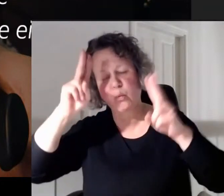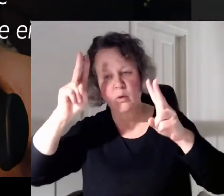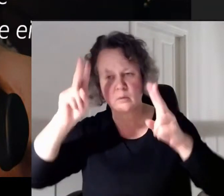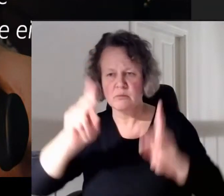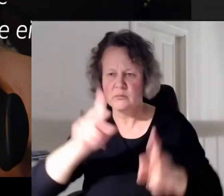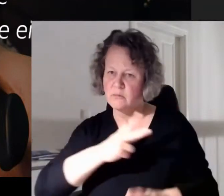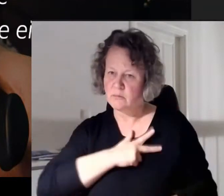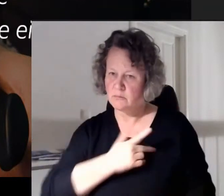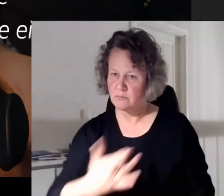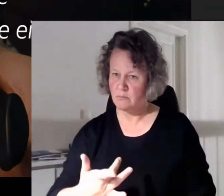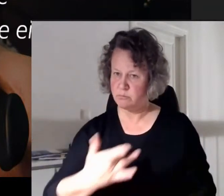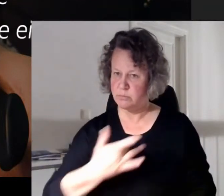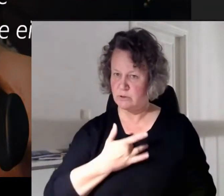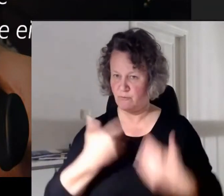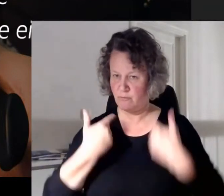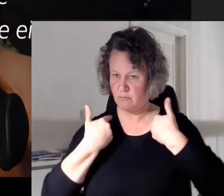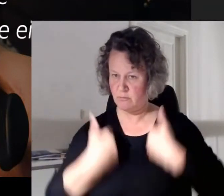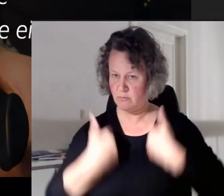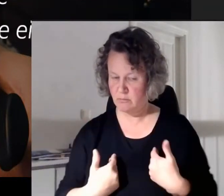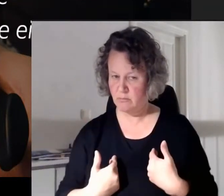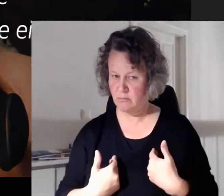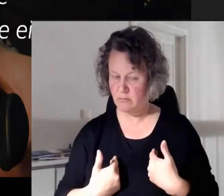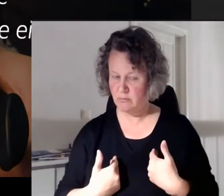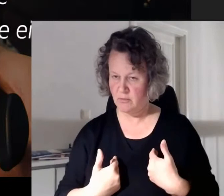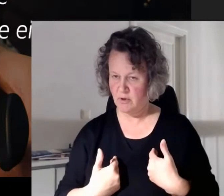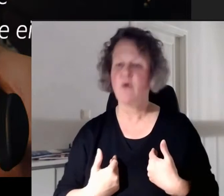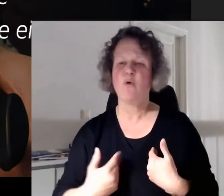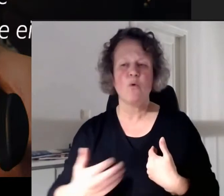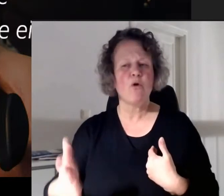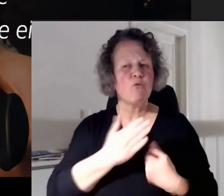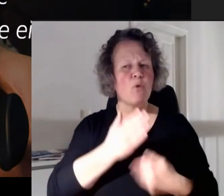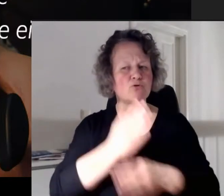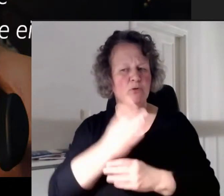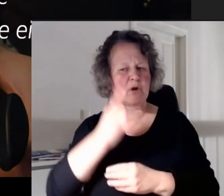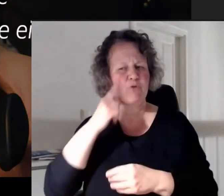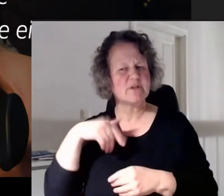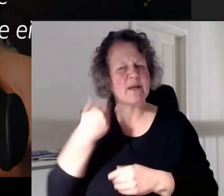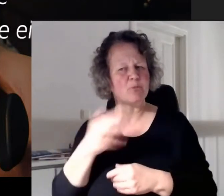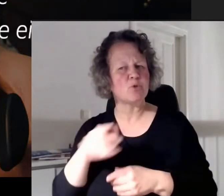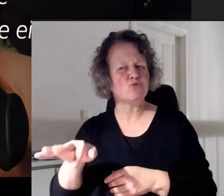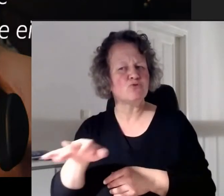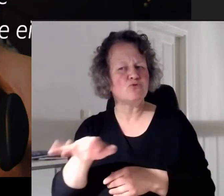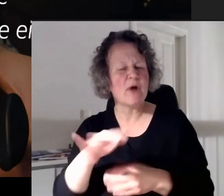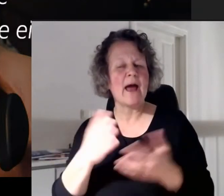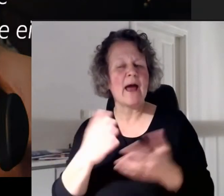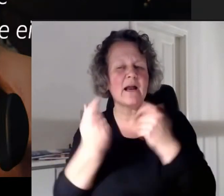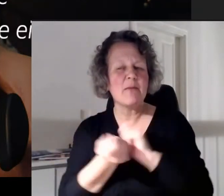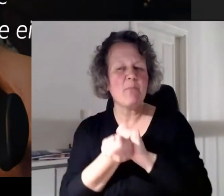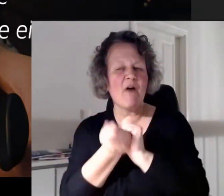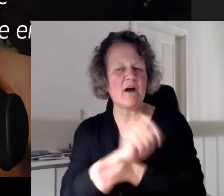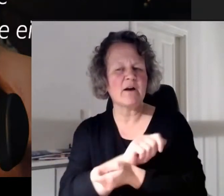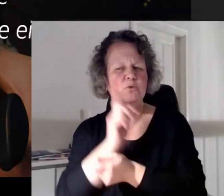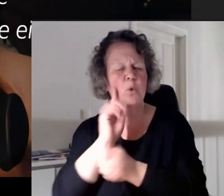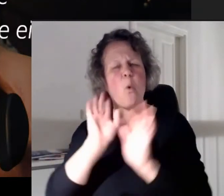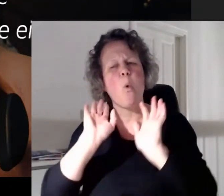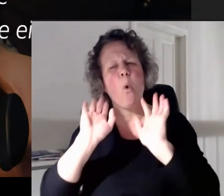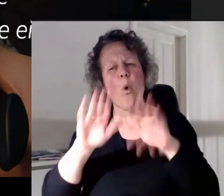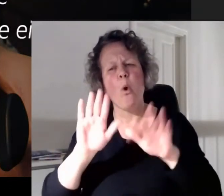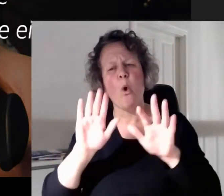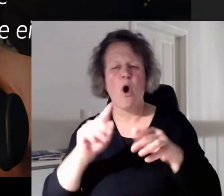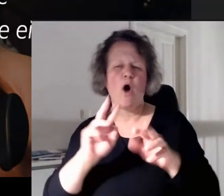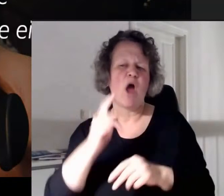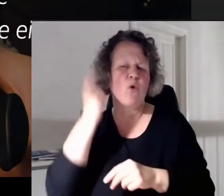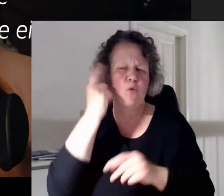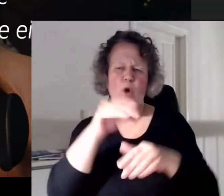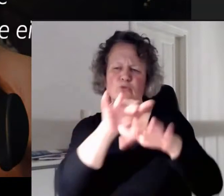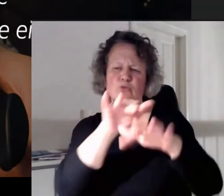an abstract danger. It really concerns me and affects me. And I knew before that we are facing a climate